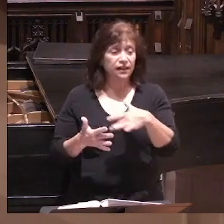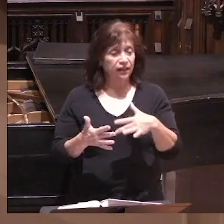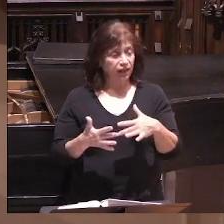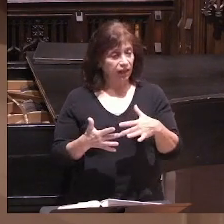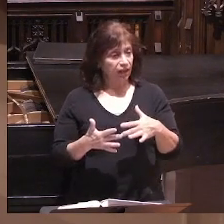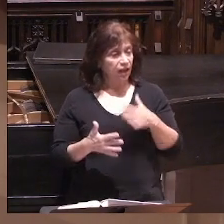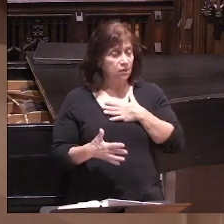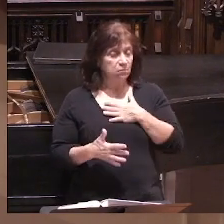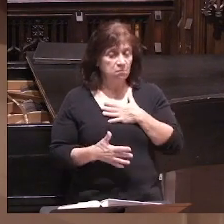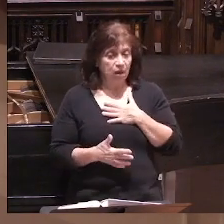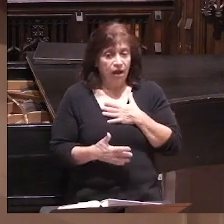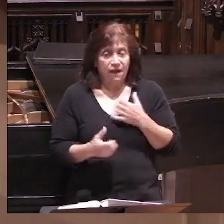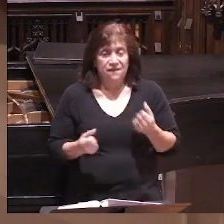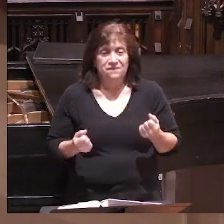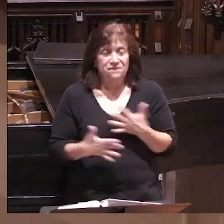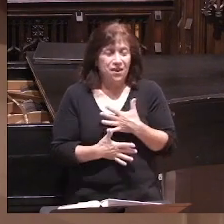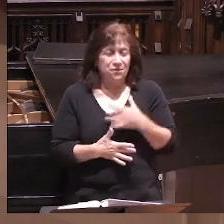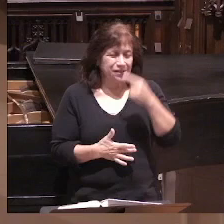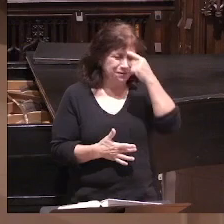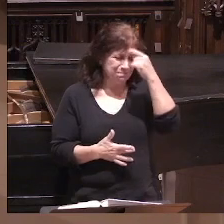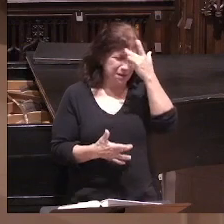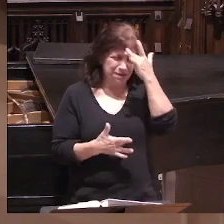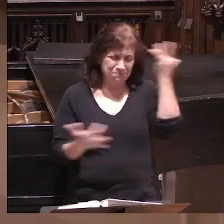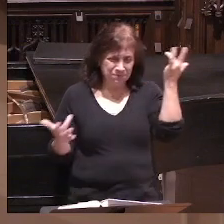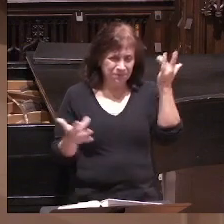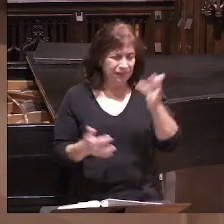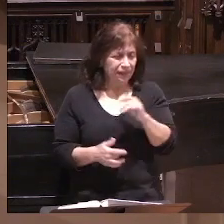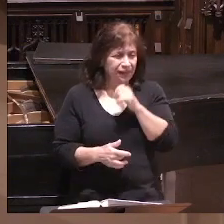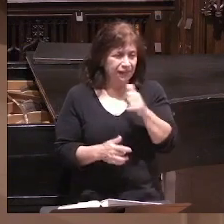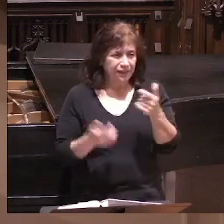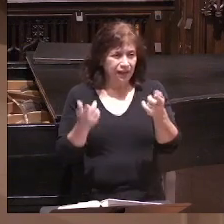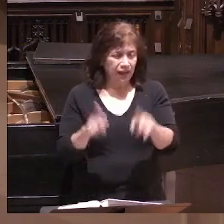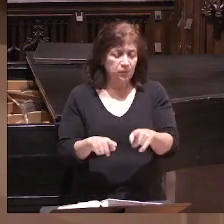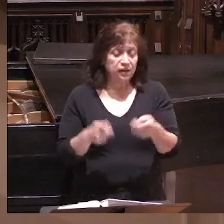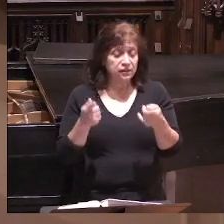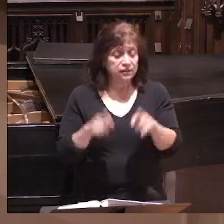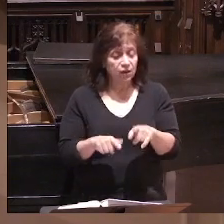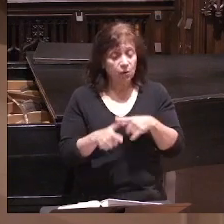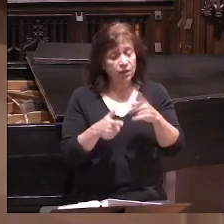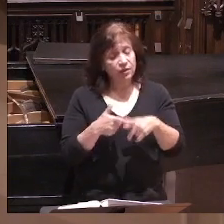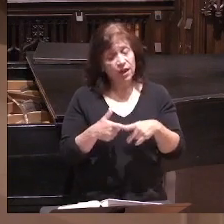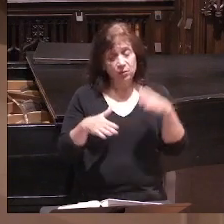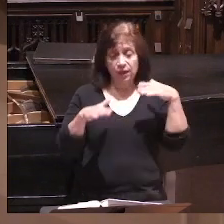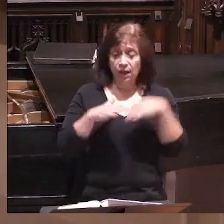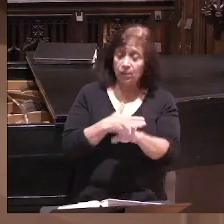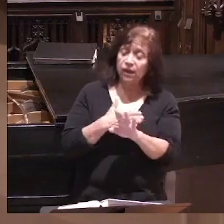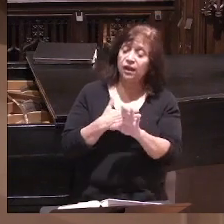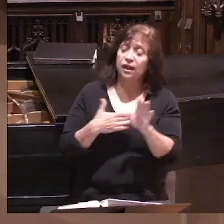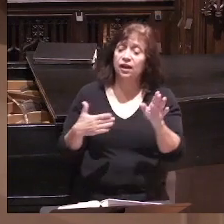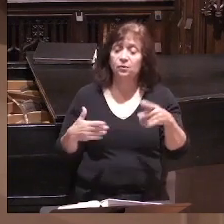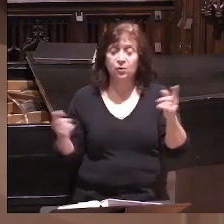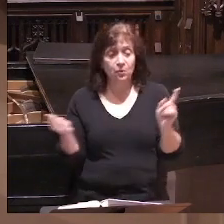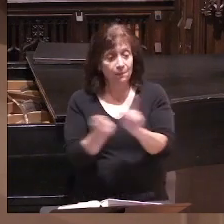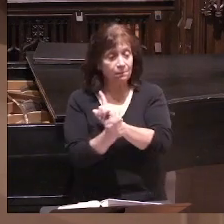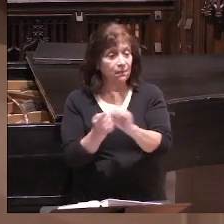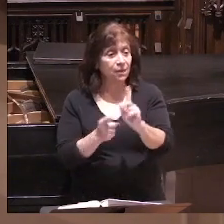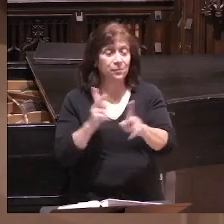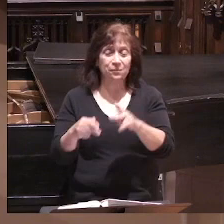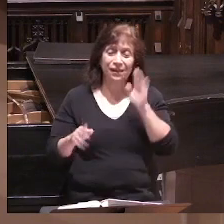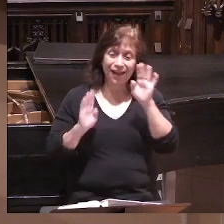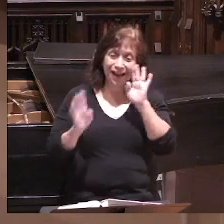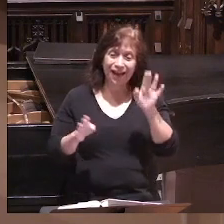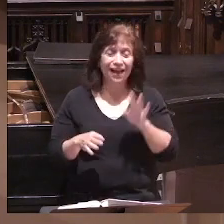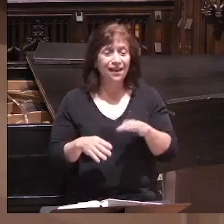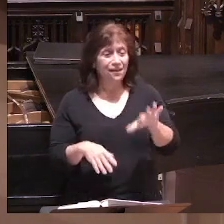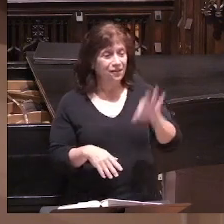was completely out of my mind. Like, it was non-existent. And then we came in, and we were greeted, and said, oh, go